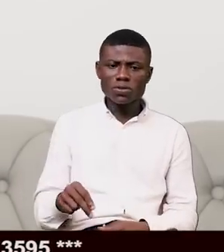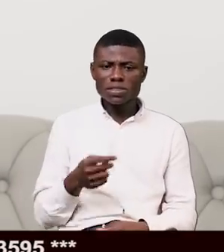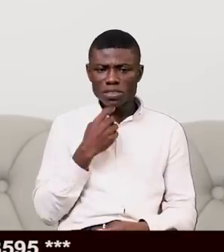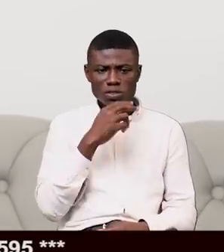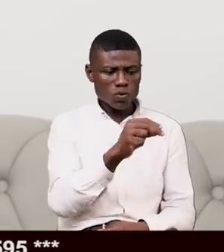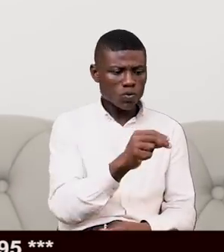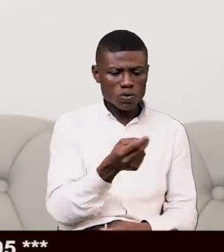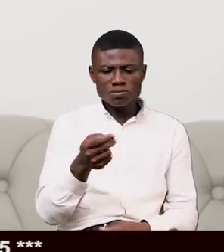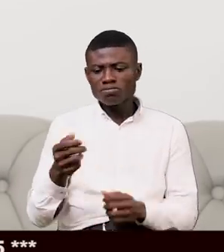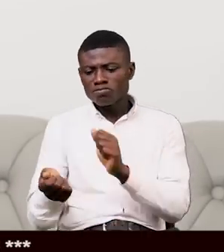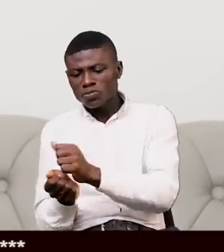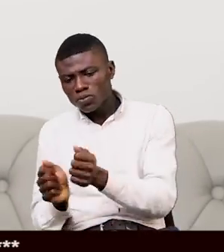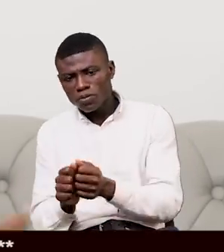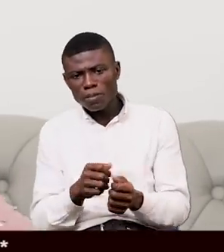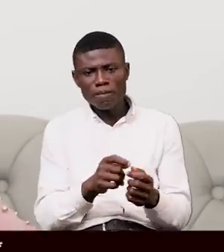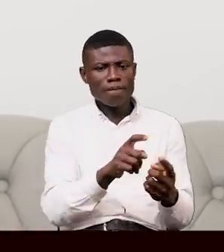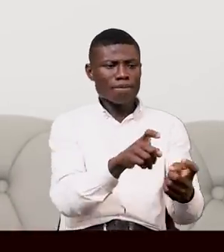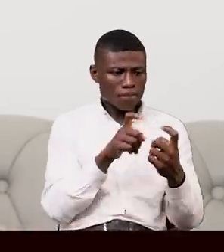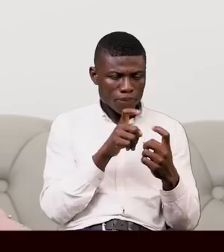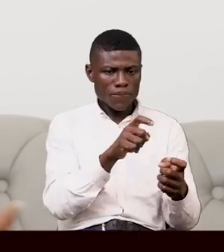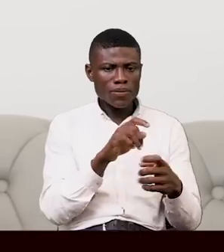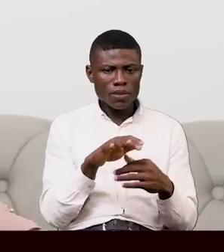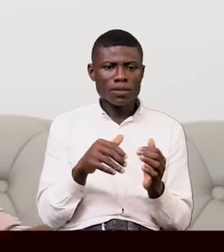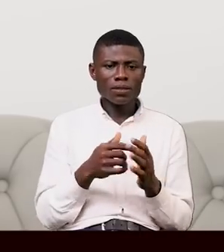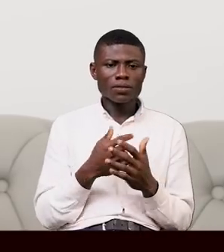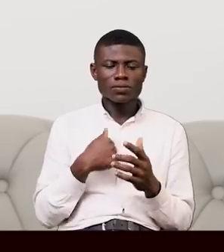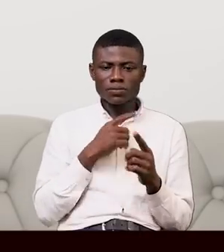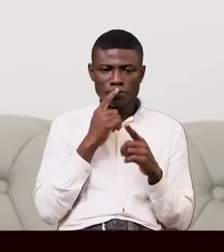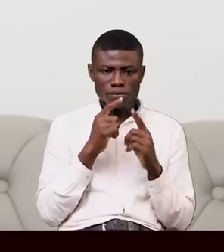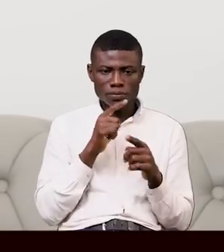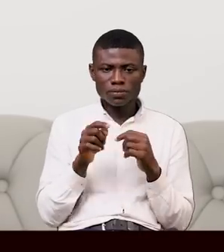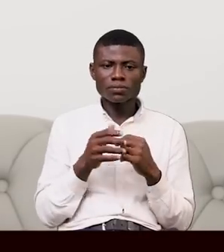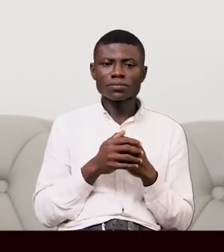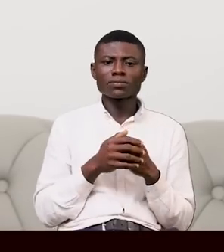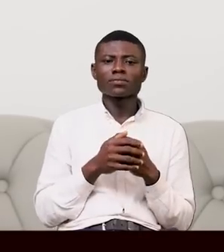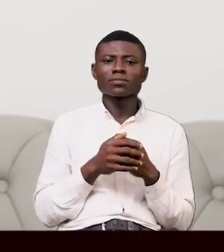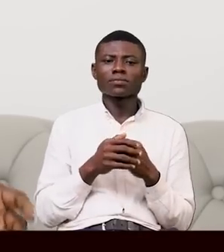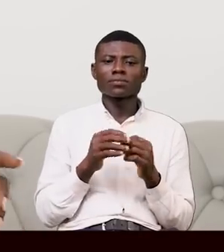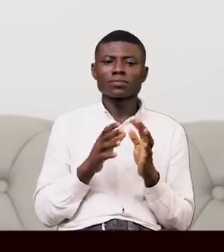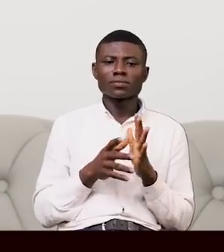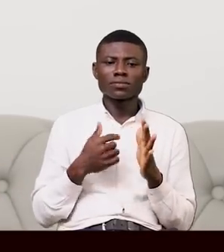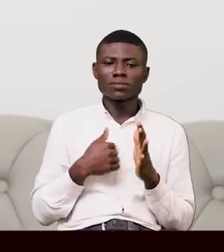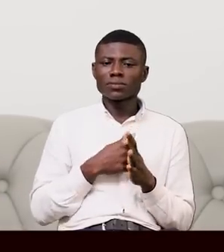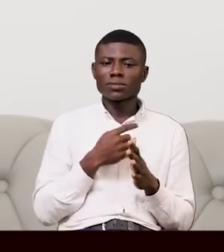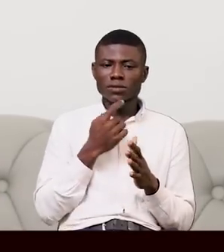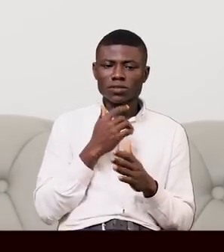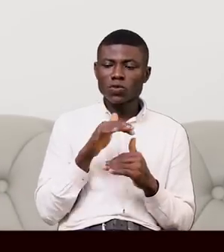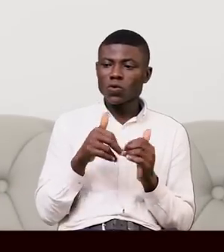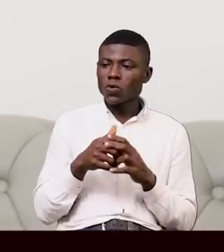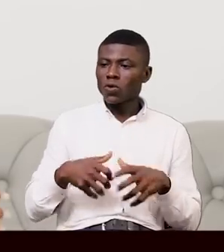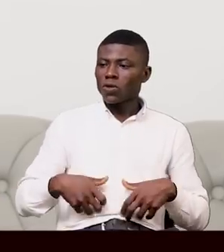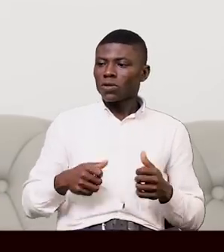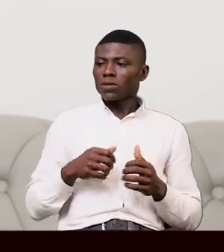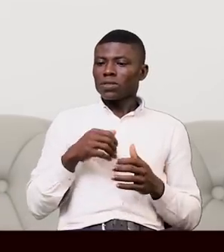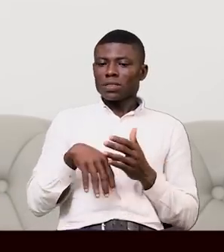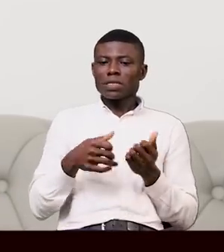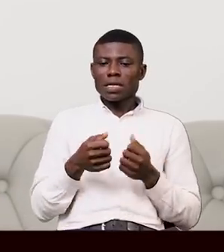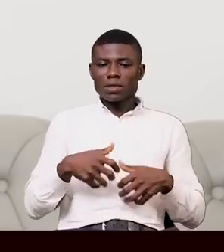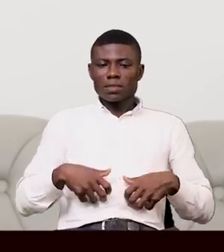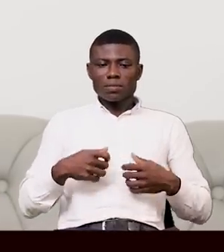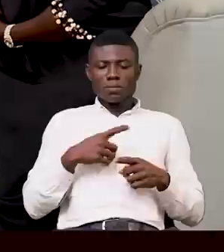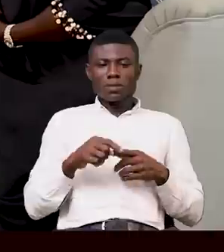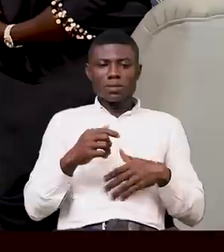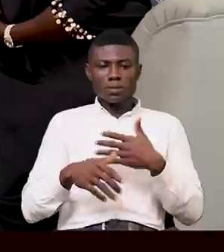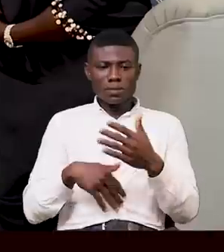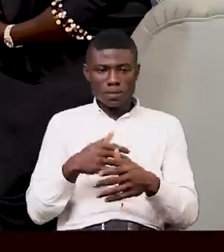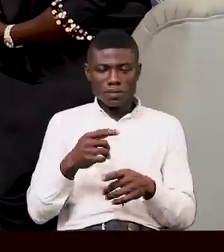two high in ye, young fan to her. You better trick, one, a cassa cassa, one. Ya be jira wan bo obi abu afu ni e teka mu ni e kwa